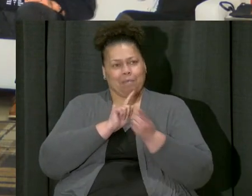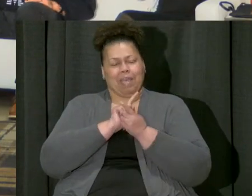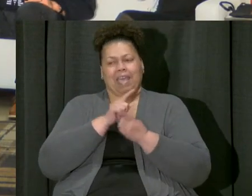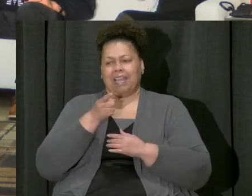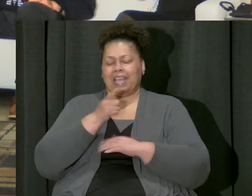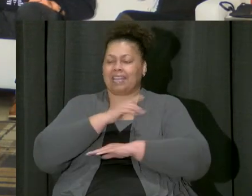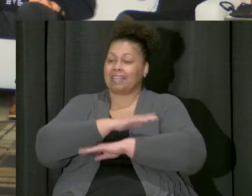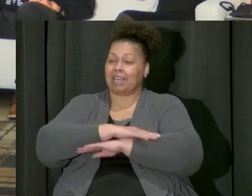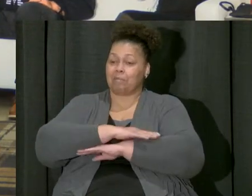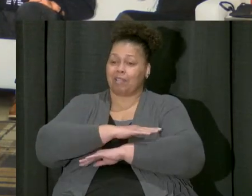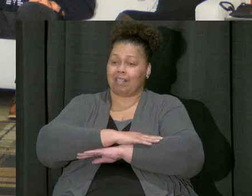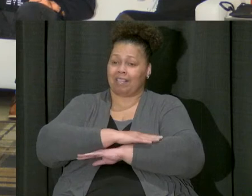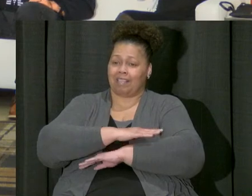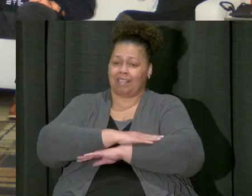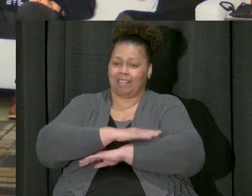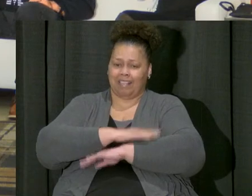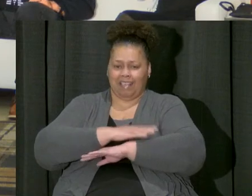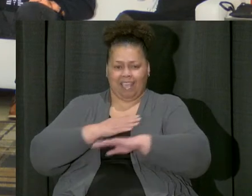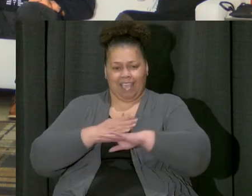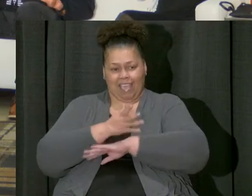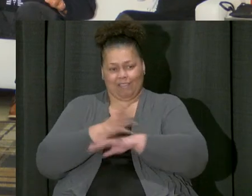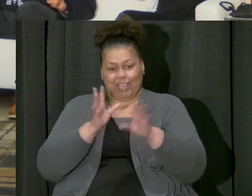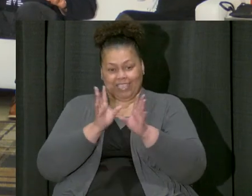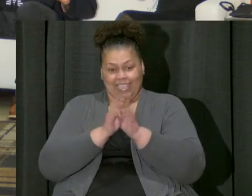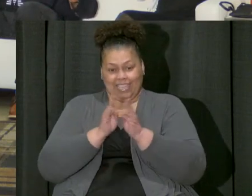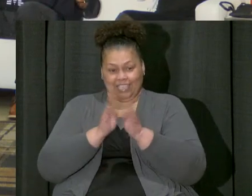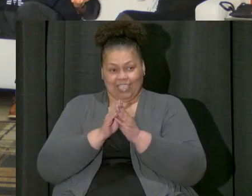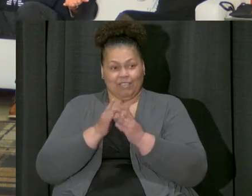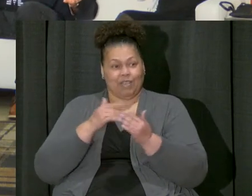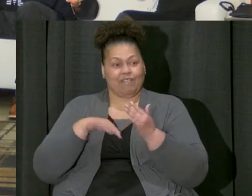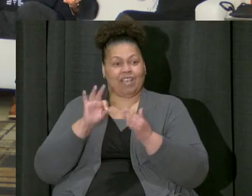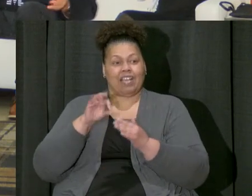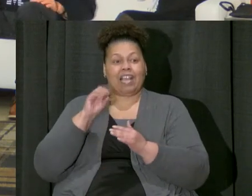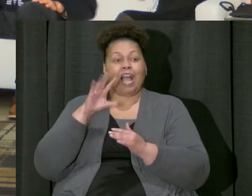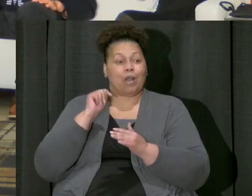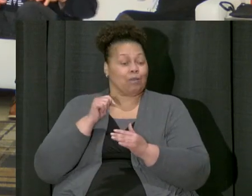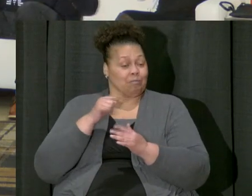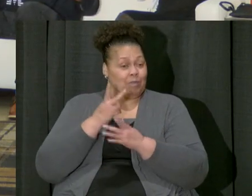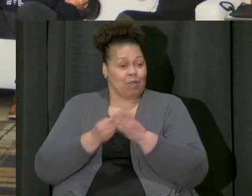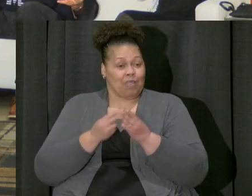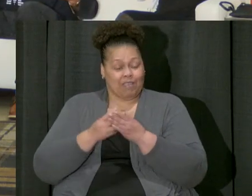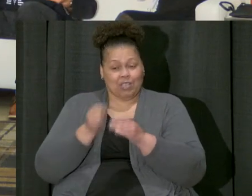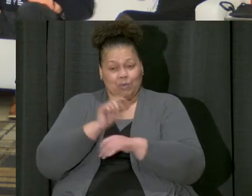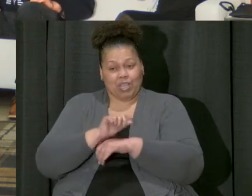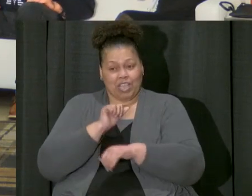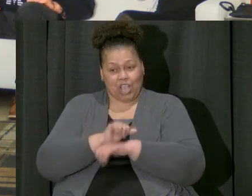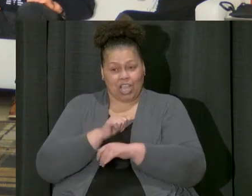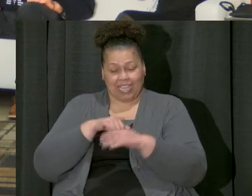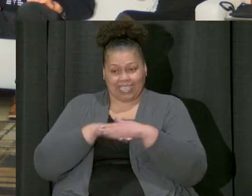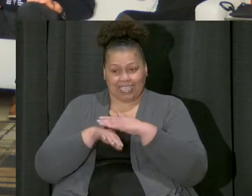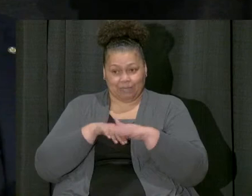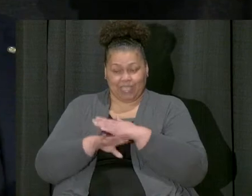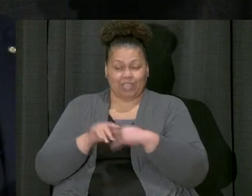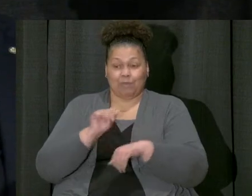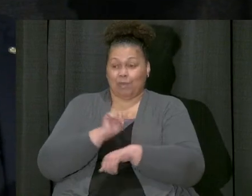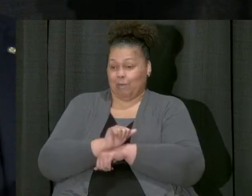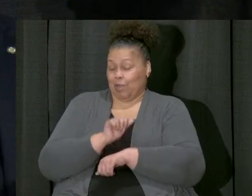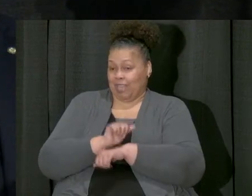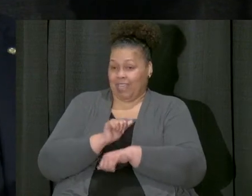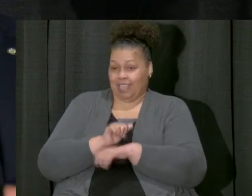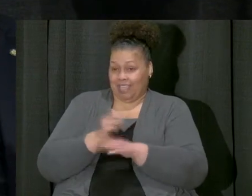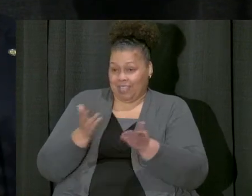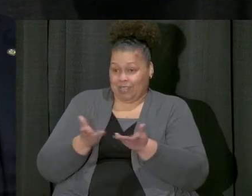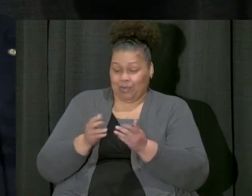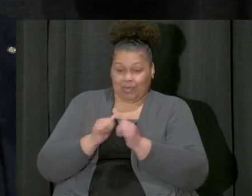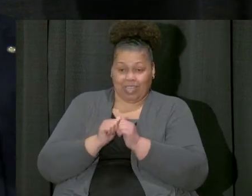the table after a session and kind of found out, oh, we're both working on accessibility and we're both here together. That wouldn't happen